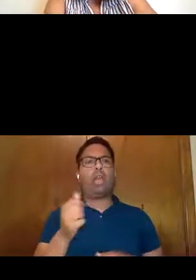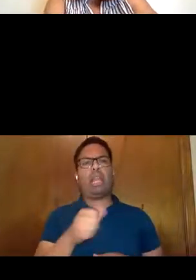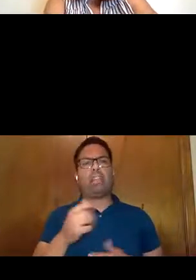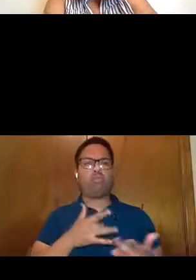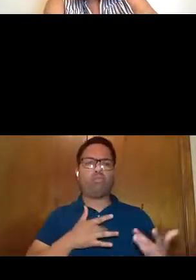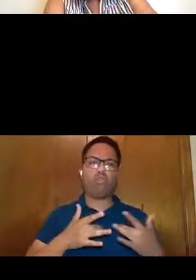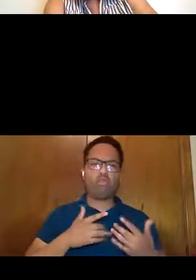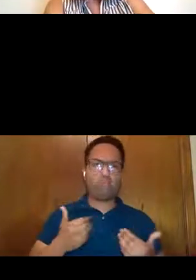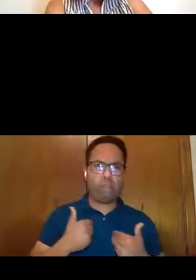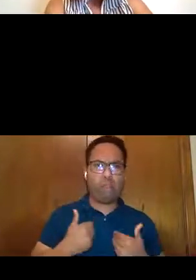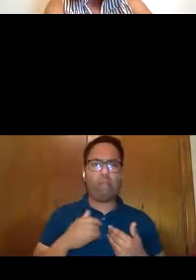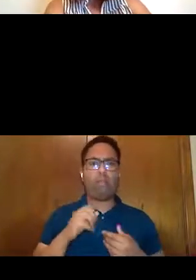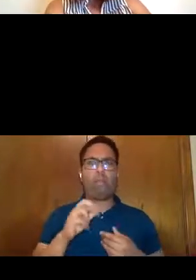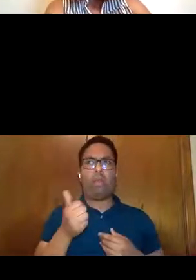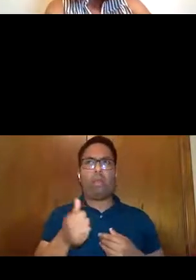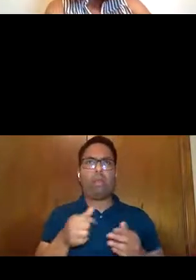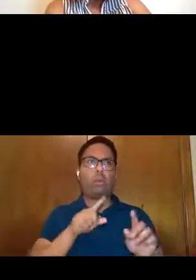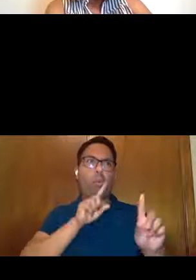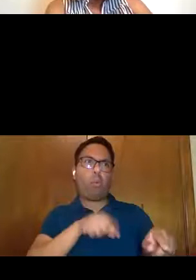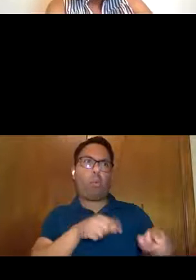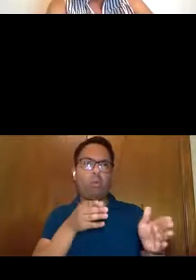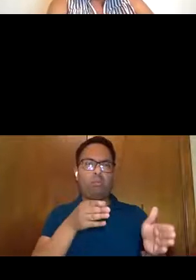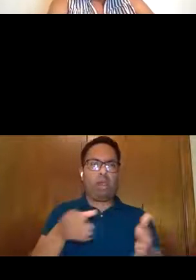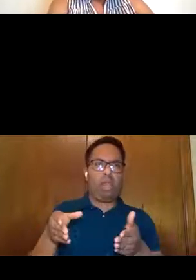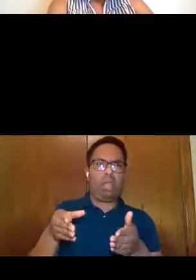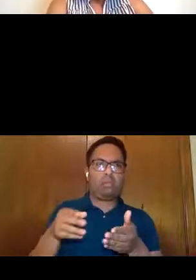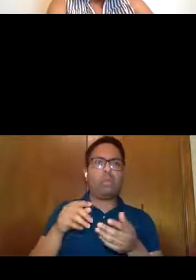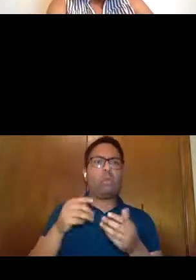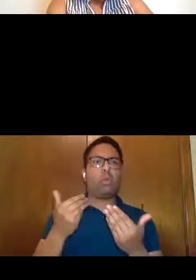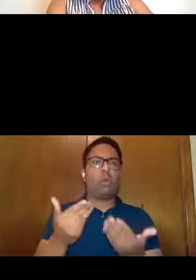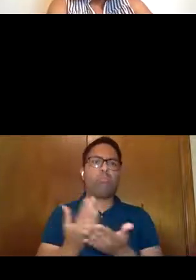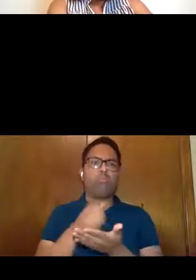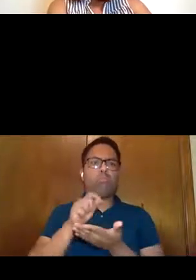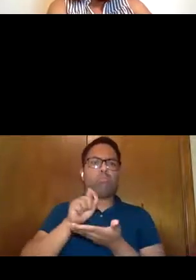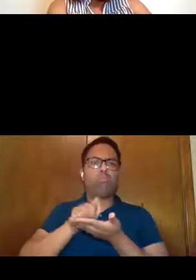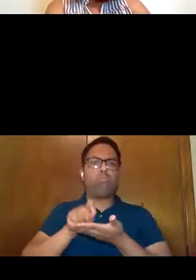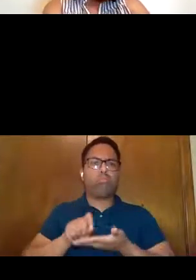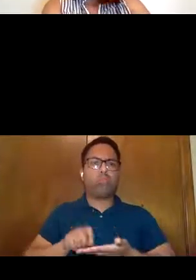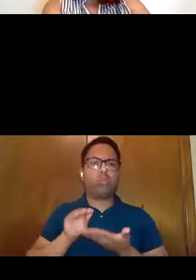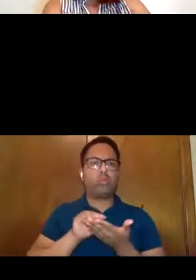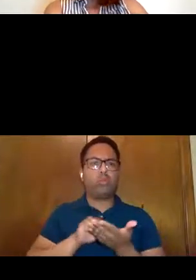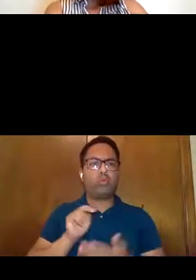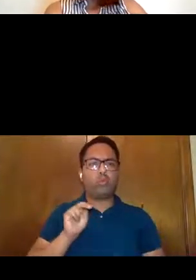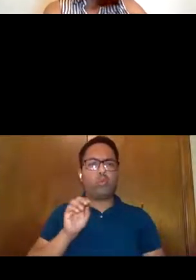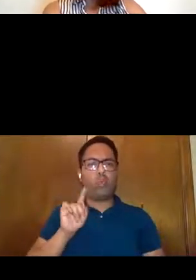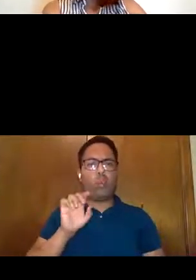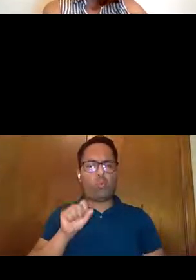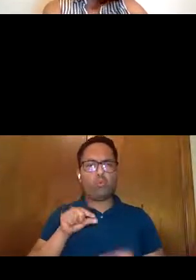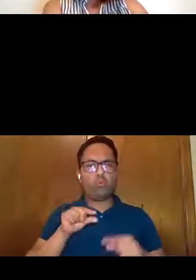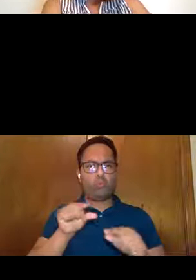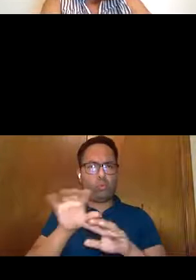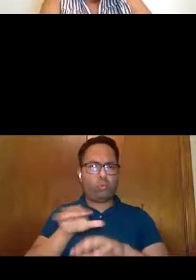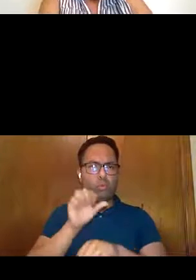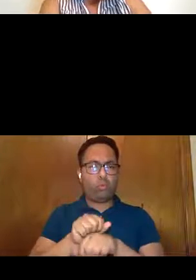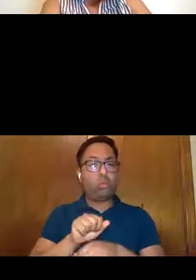any orders, plans, or action items discussed during the telehealth visit. If you have a family member